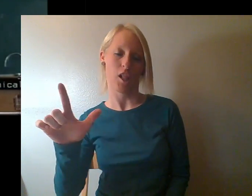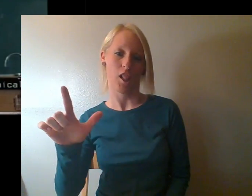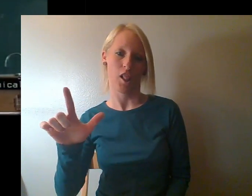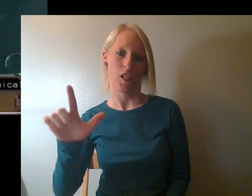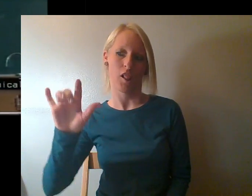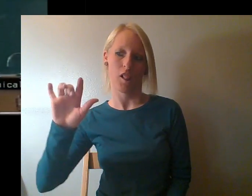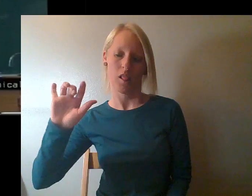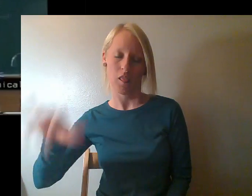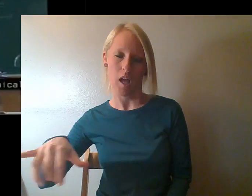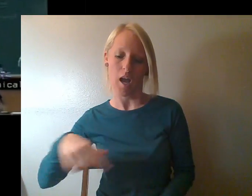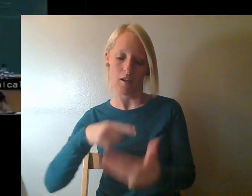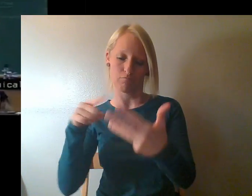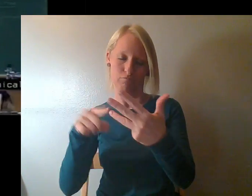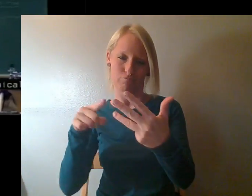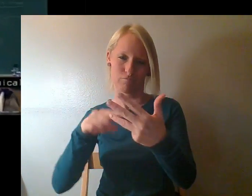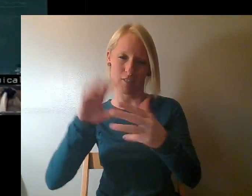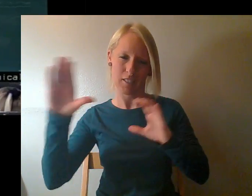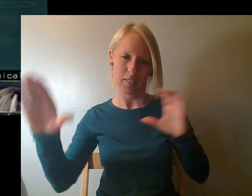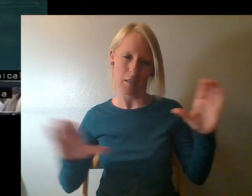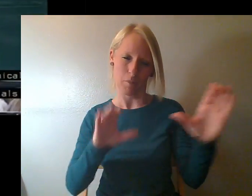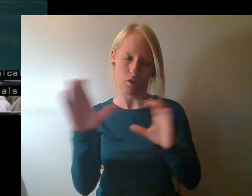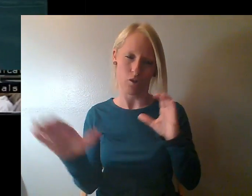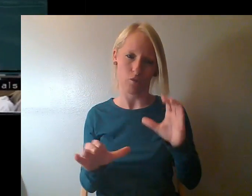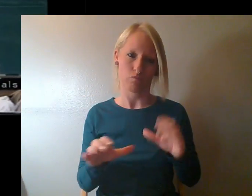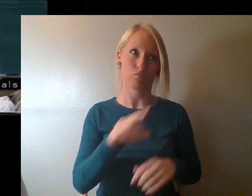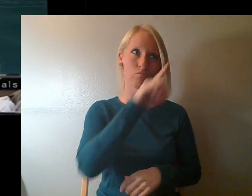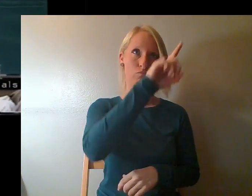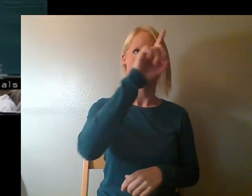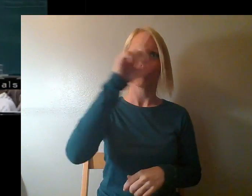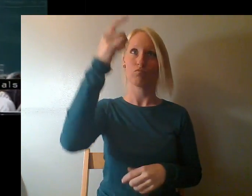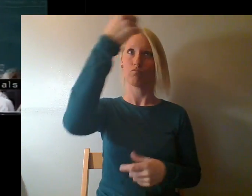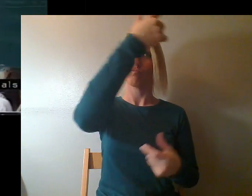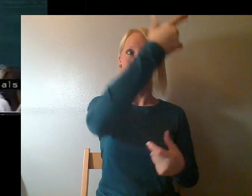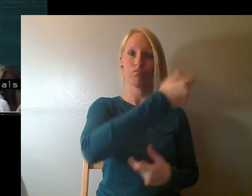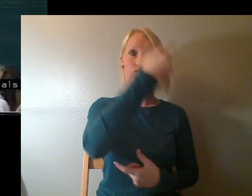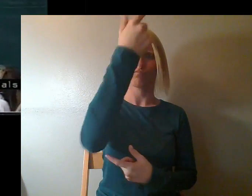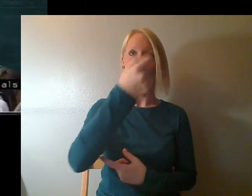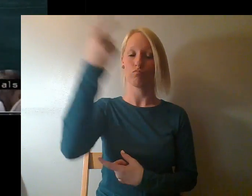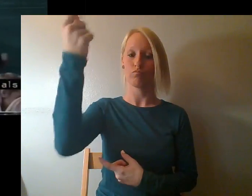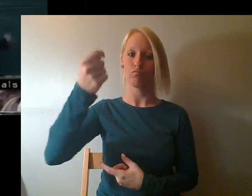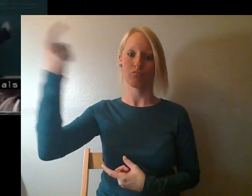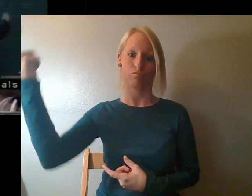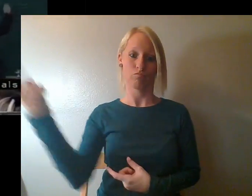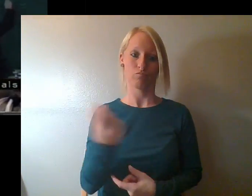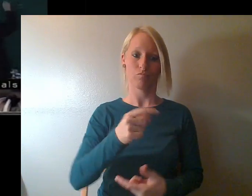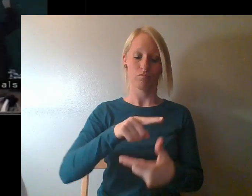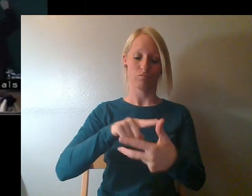All right, chlorophyll. All right, so those are the raw materials needed to make food.